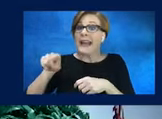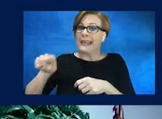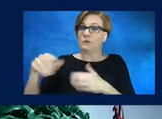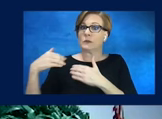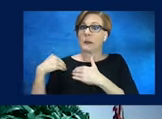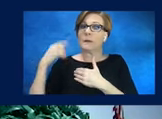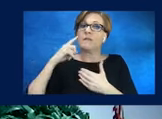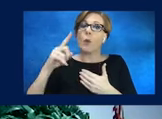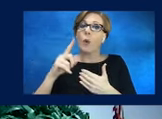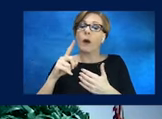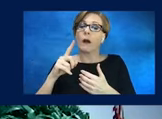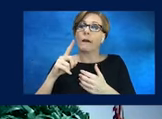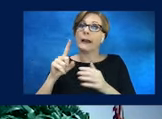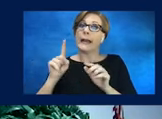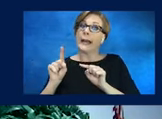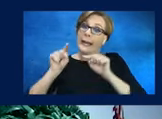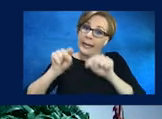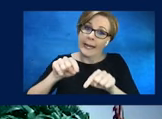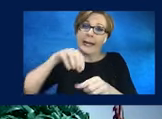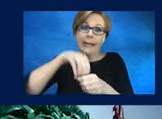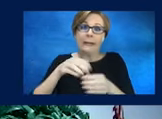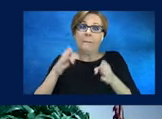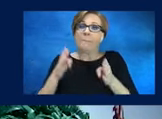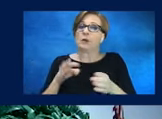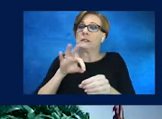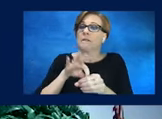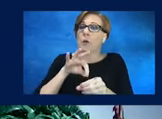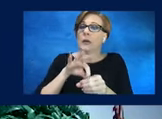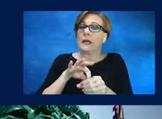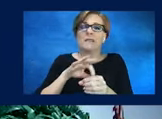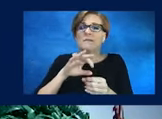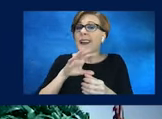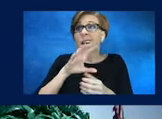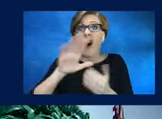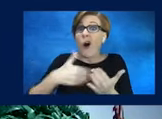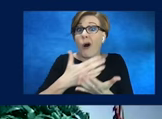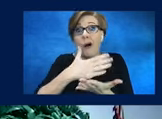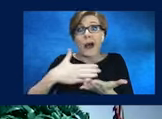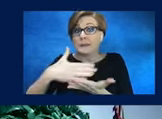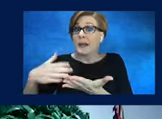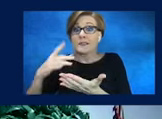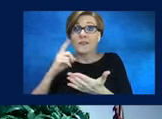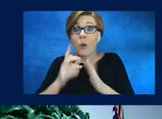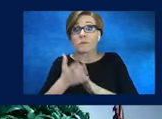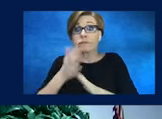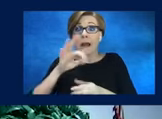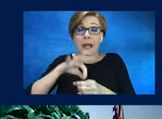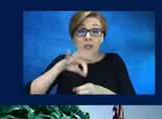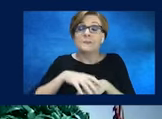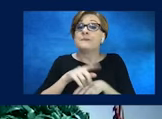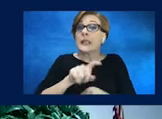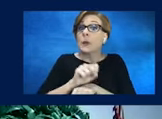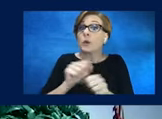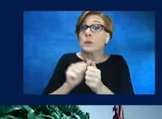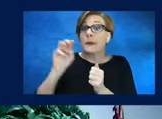and all of the operational aspects of conducting elections. He works very closely with the Maricopa